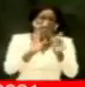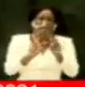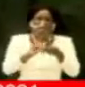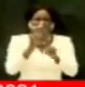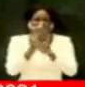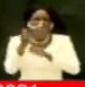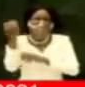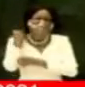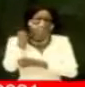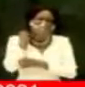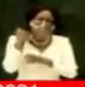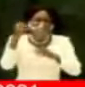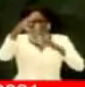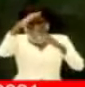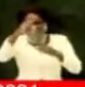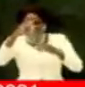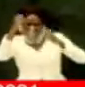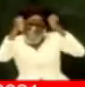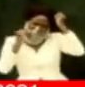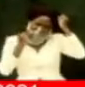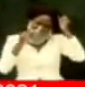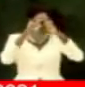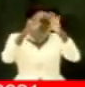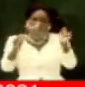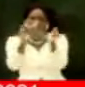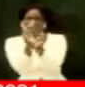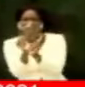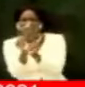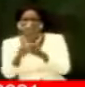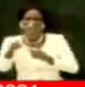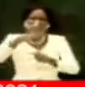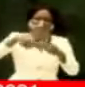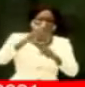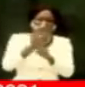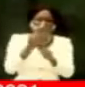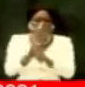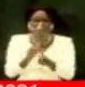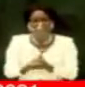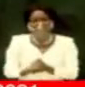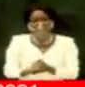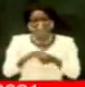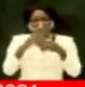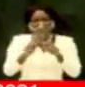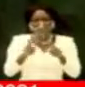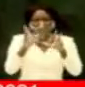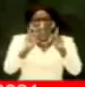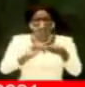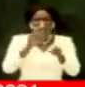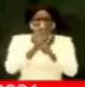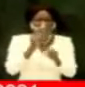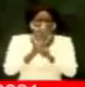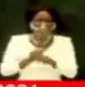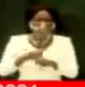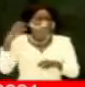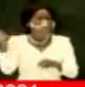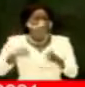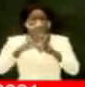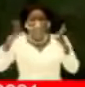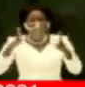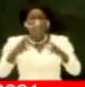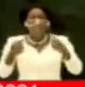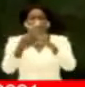social workers include reporters and other people who work in high-risk areas and they need